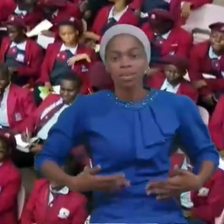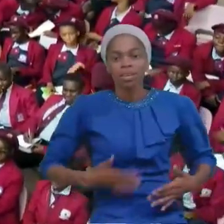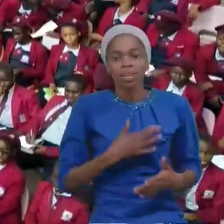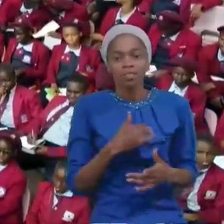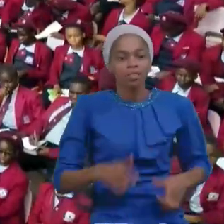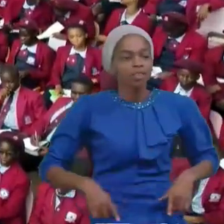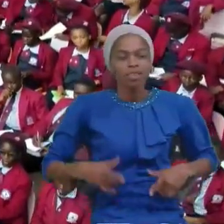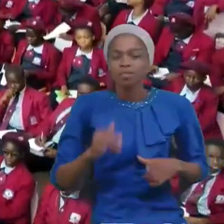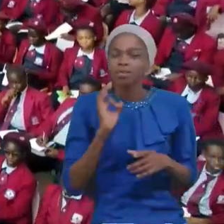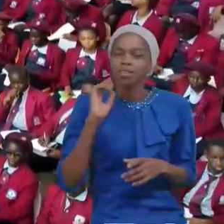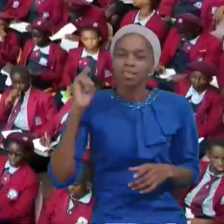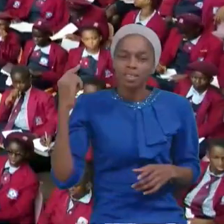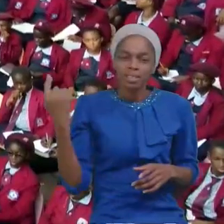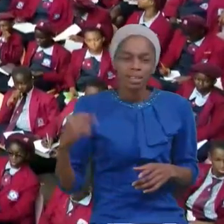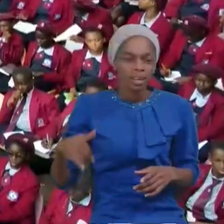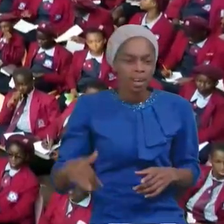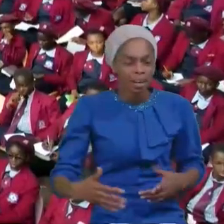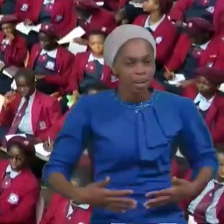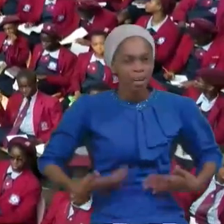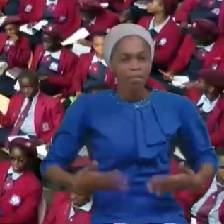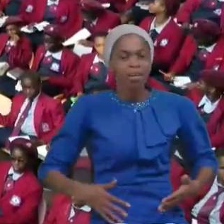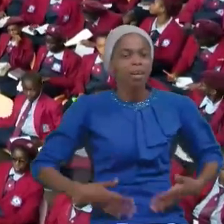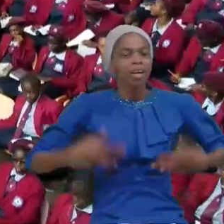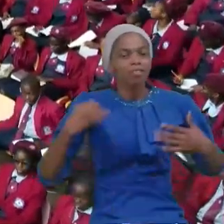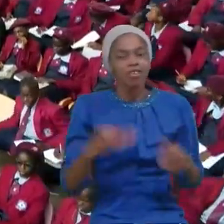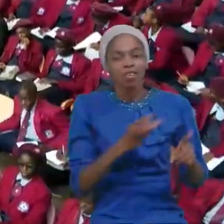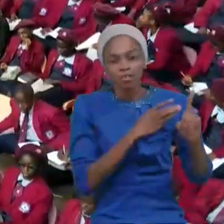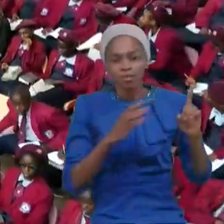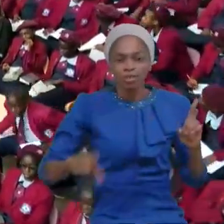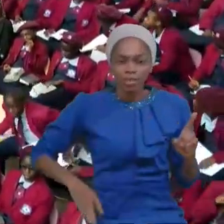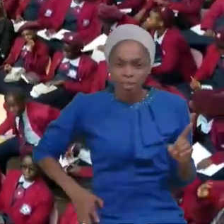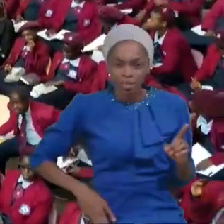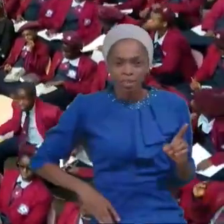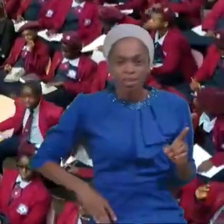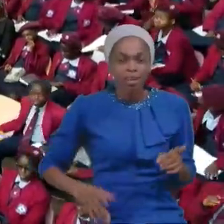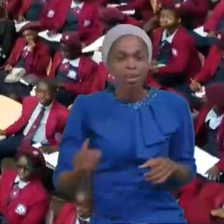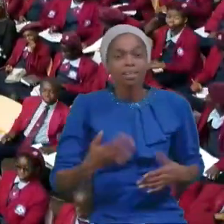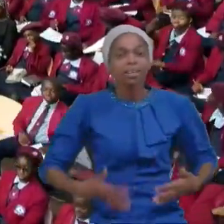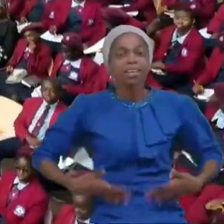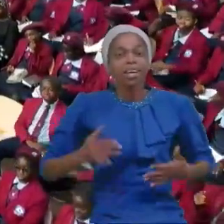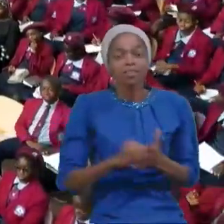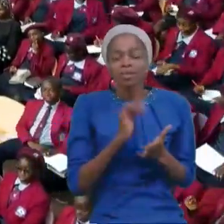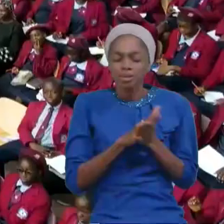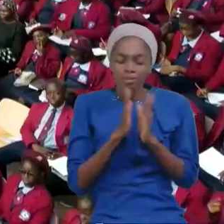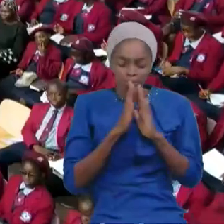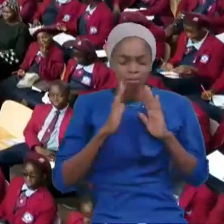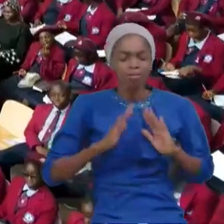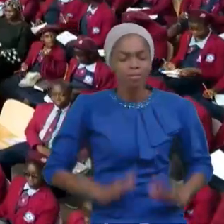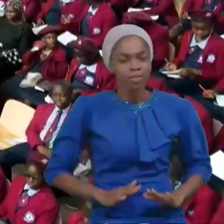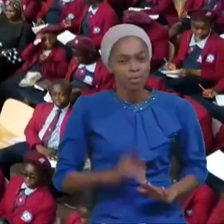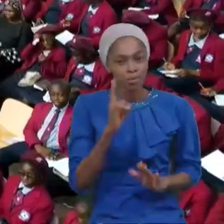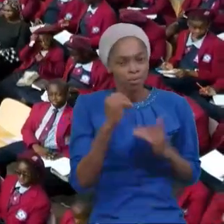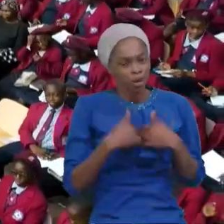life that is peaceful. You have to forsake the foolish and live. and go in the way